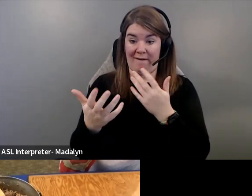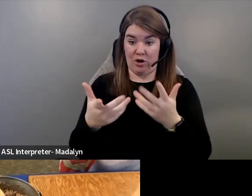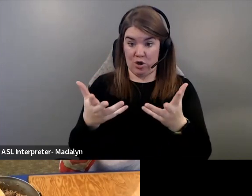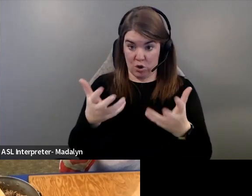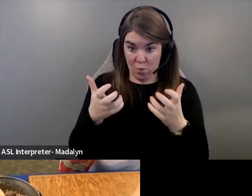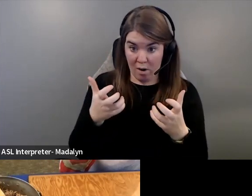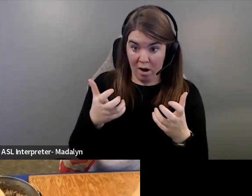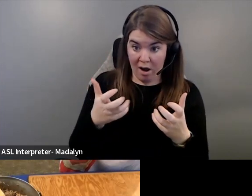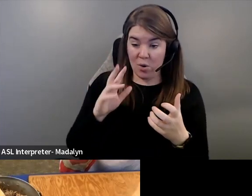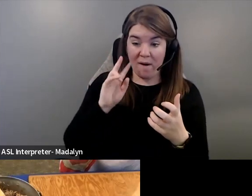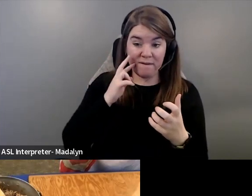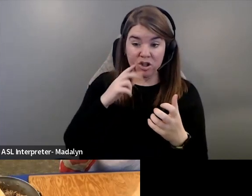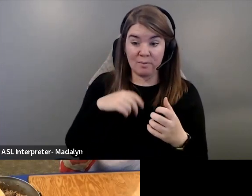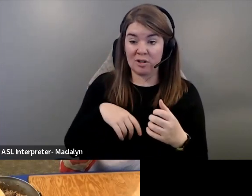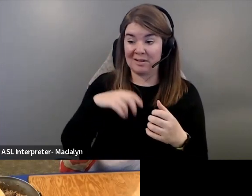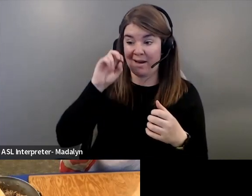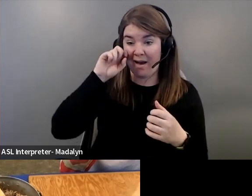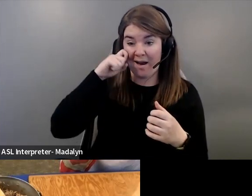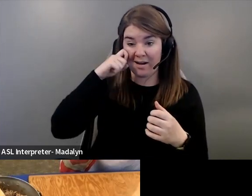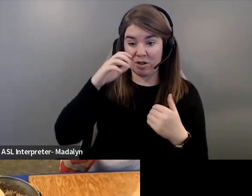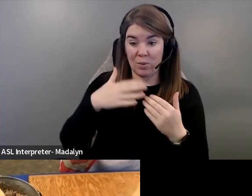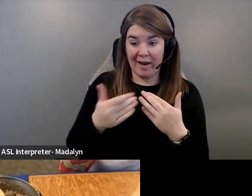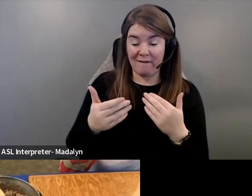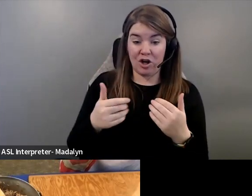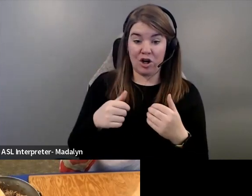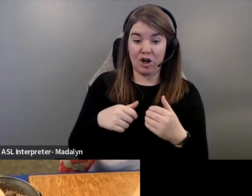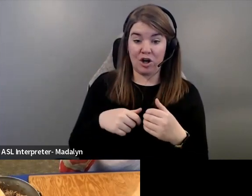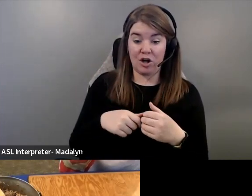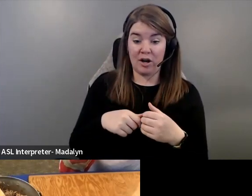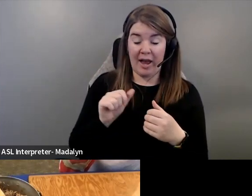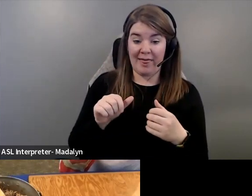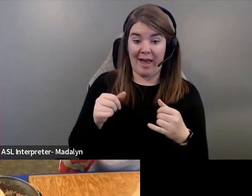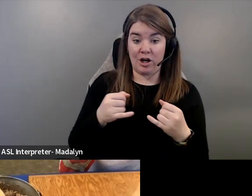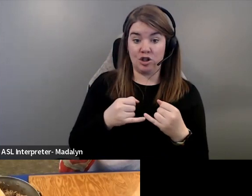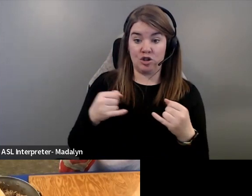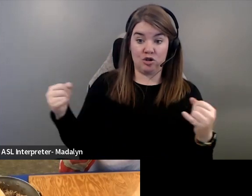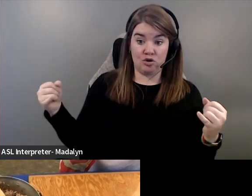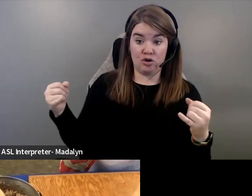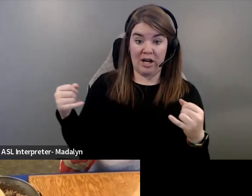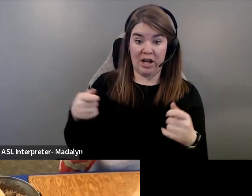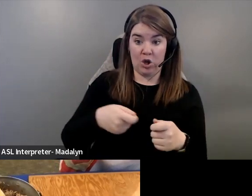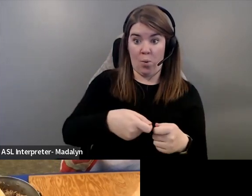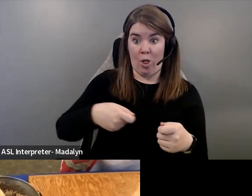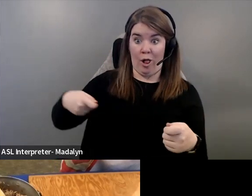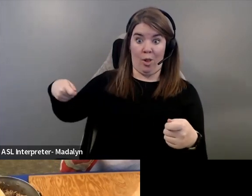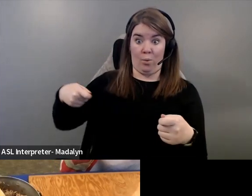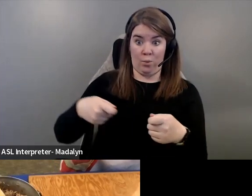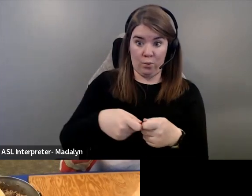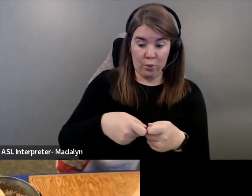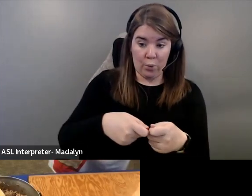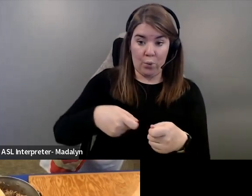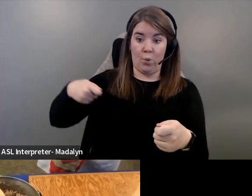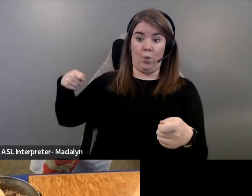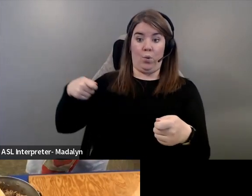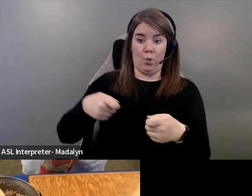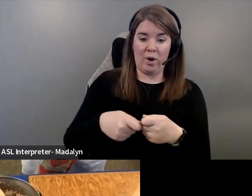your vegetables, your onions, whatever, and you pull the string twice, they're all chopped. Oh, I have not seen this device.